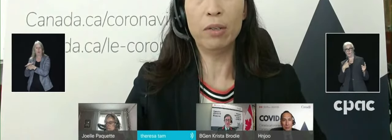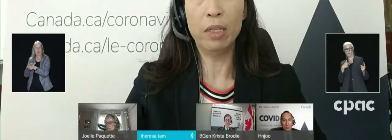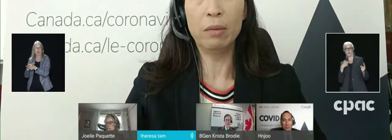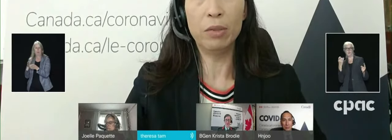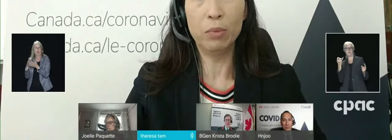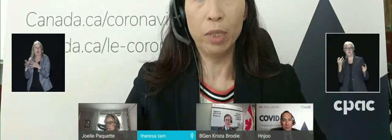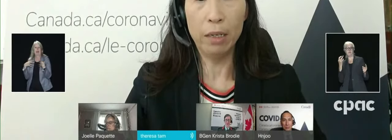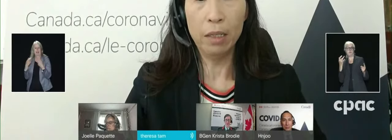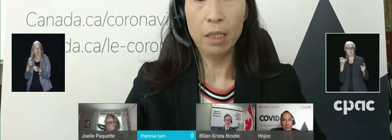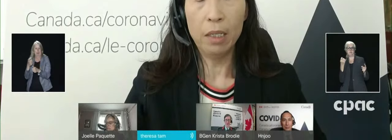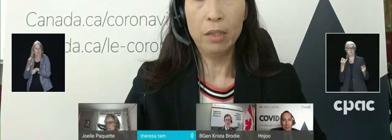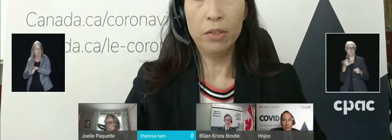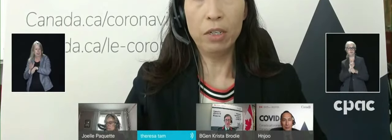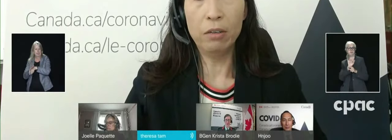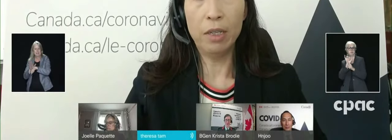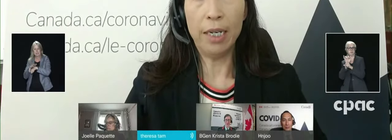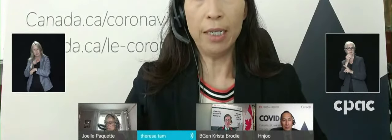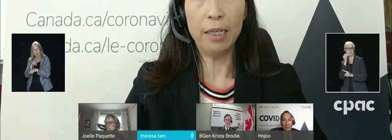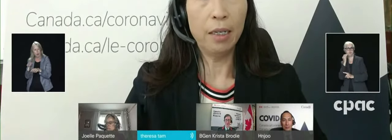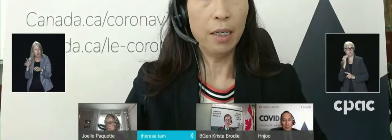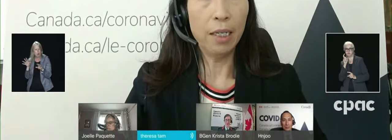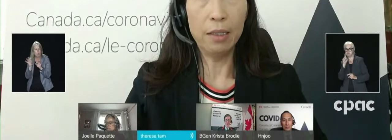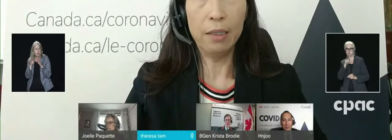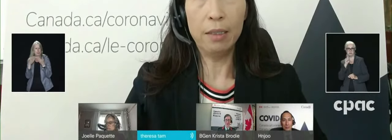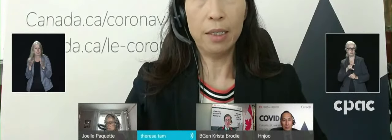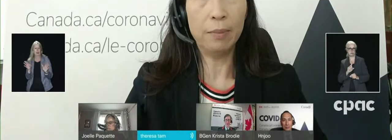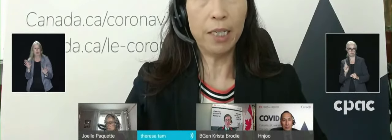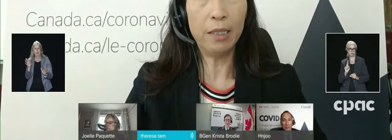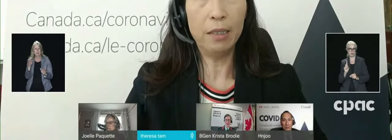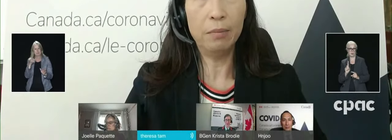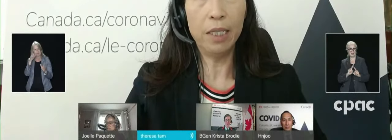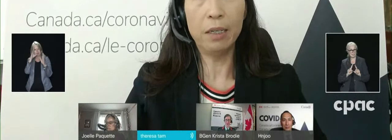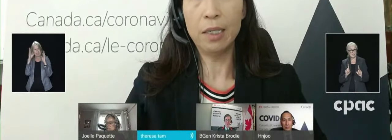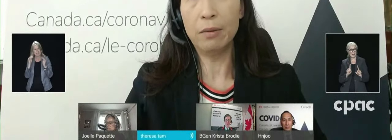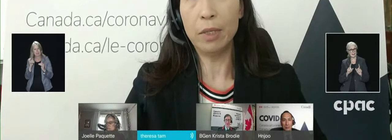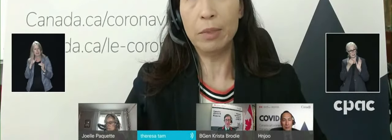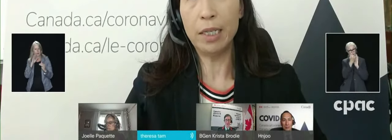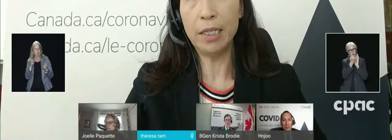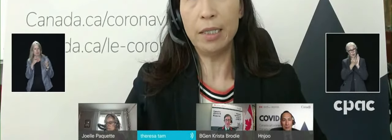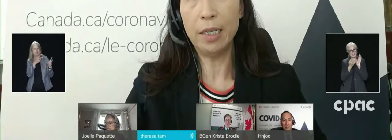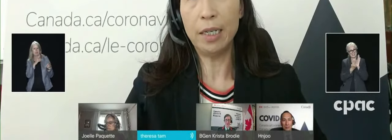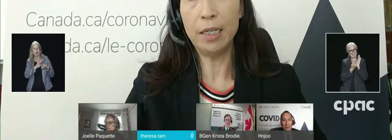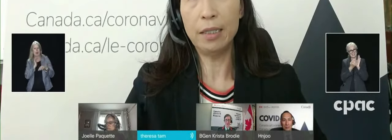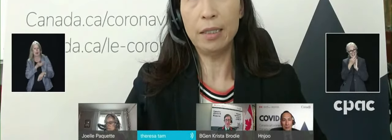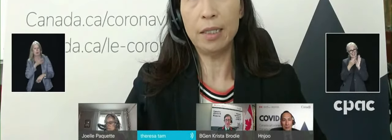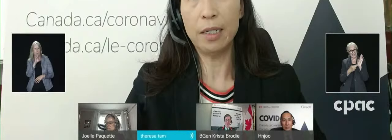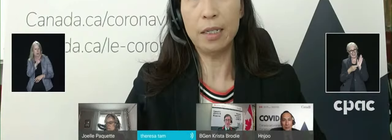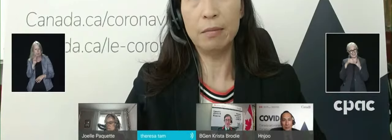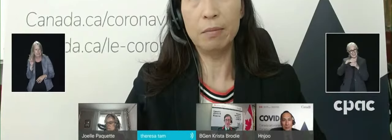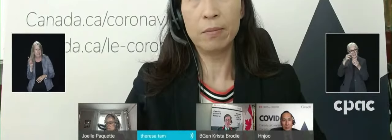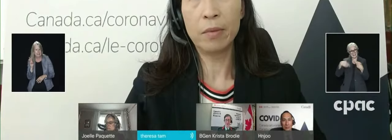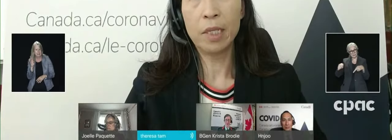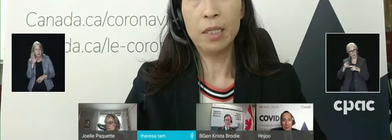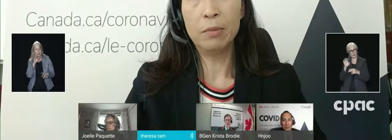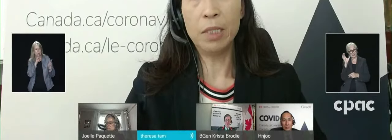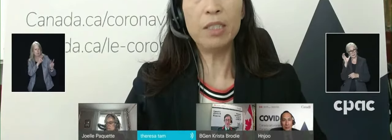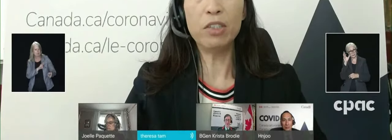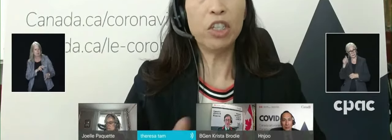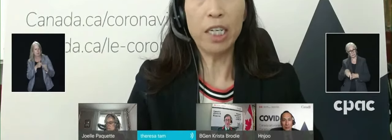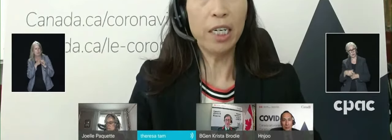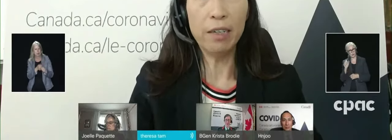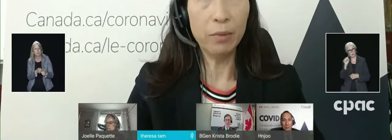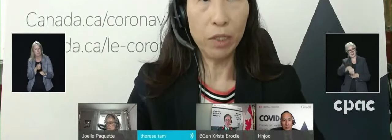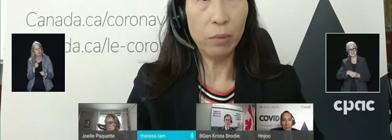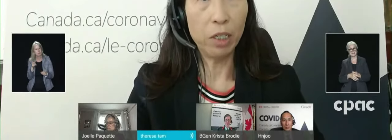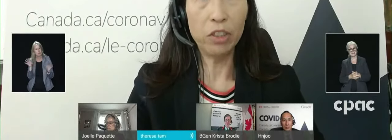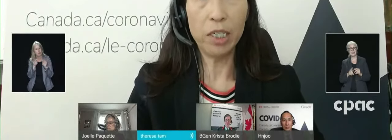rule of thumb as well. So that is expected to be on our website, and please do